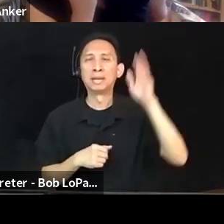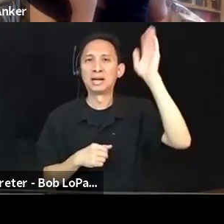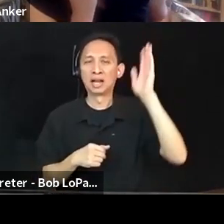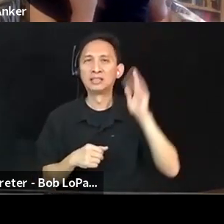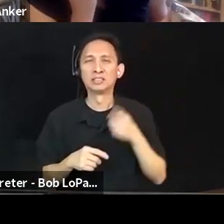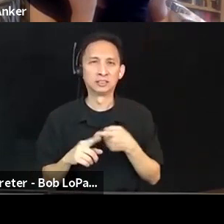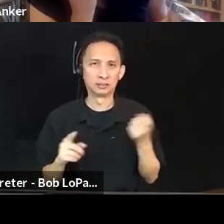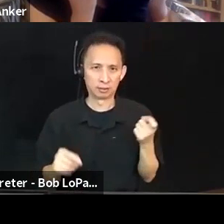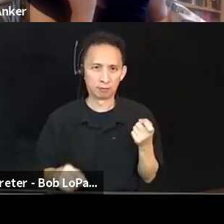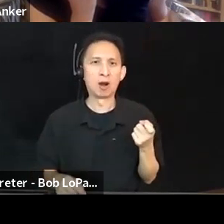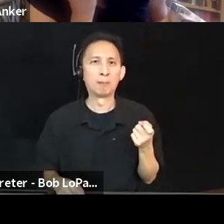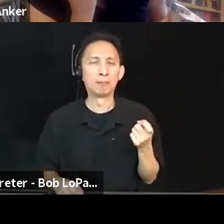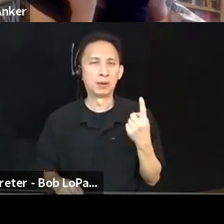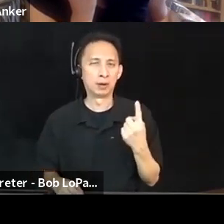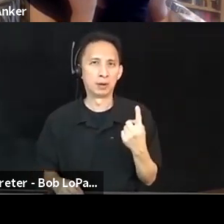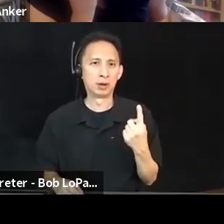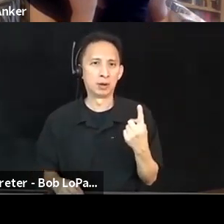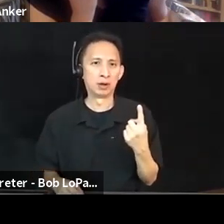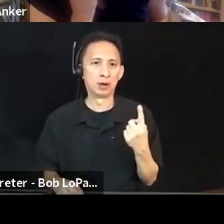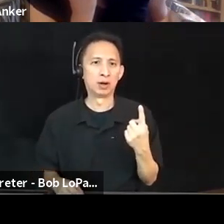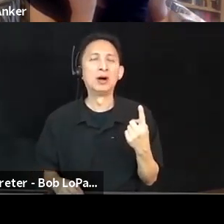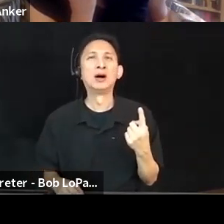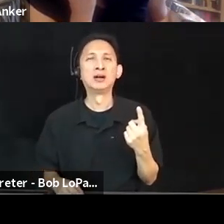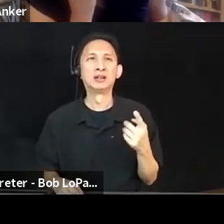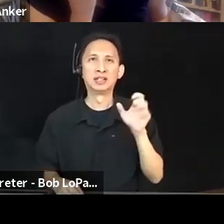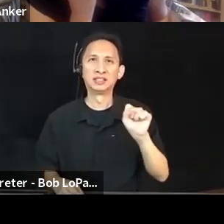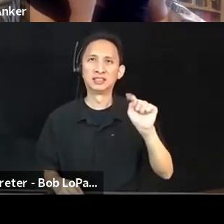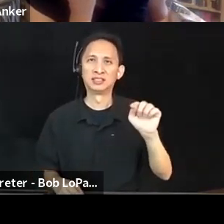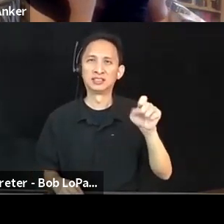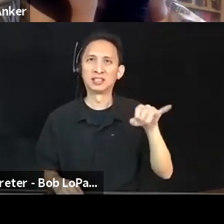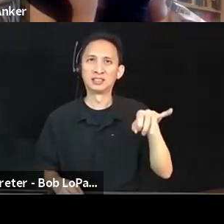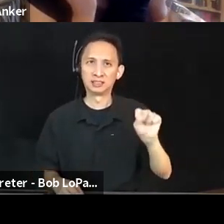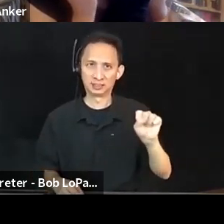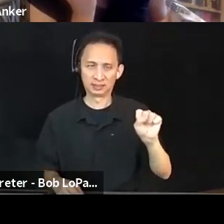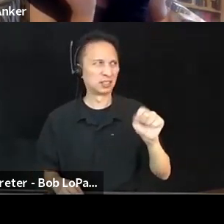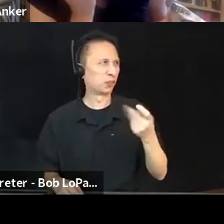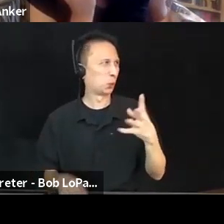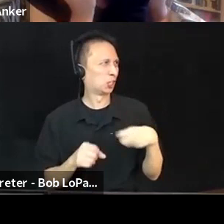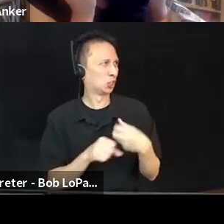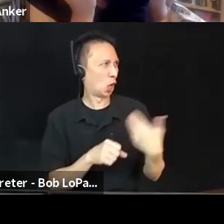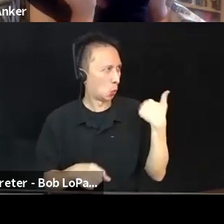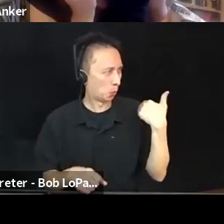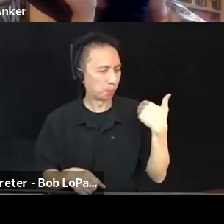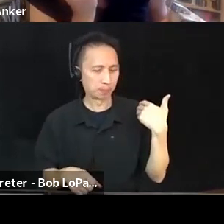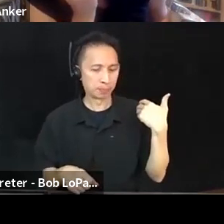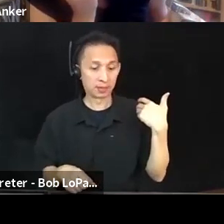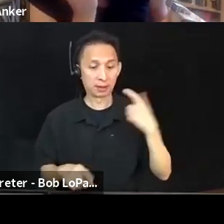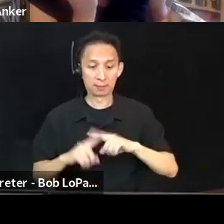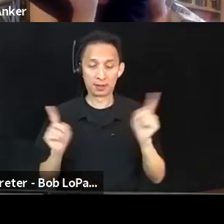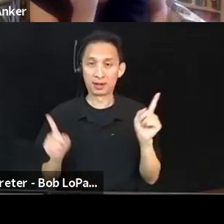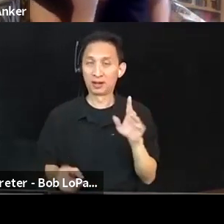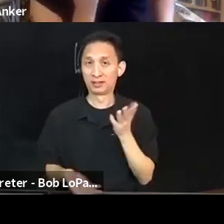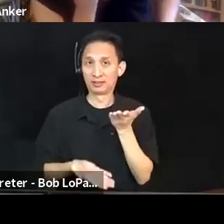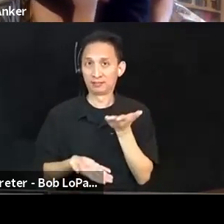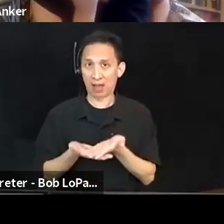Agamben published under the title Stasis a few years ago. The fact, historical